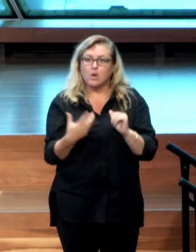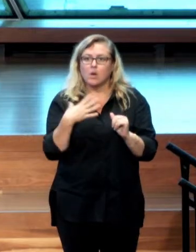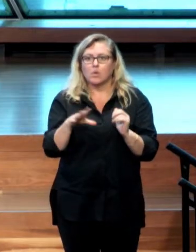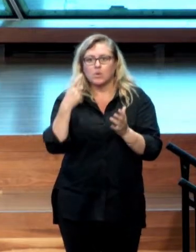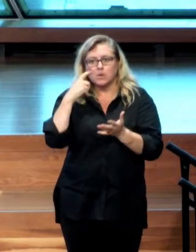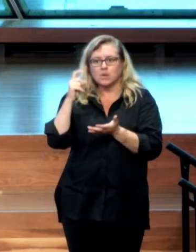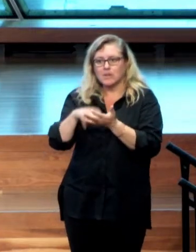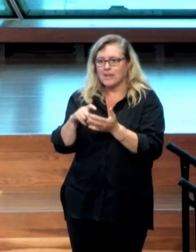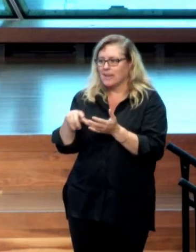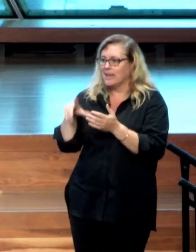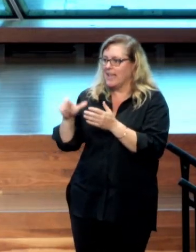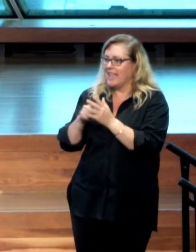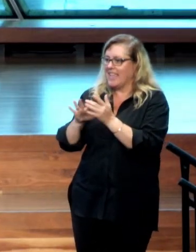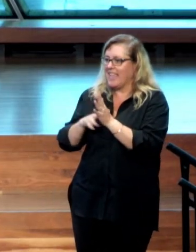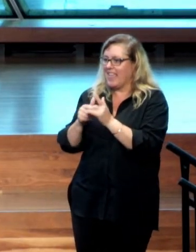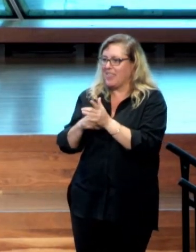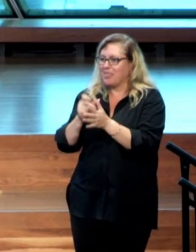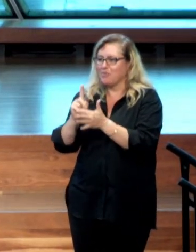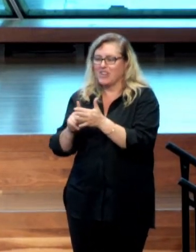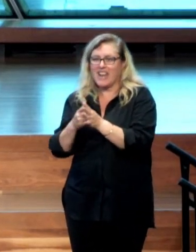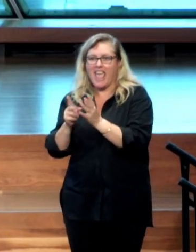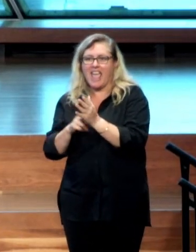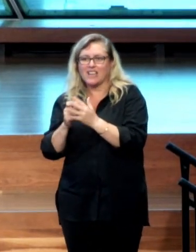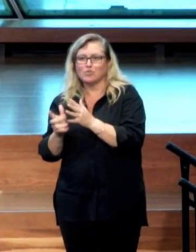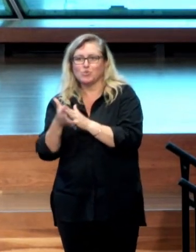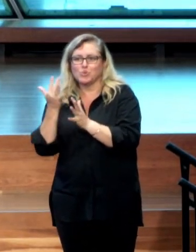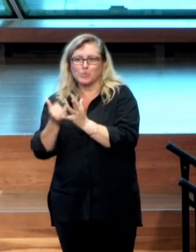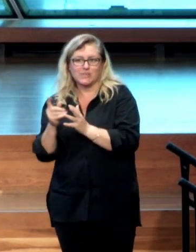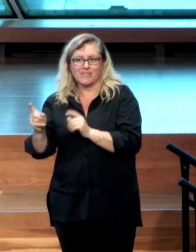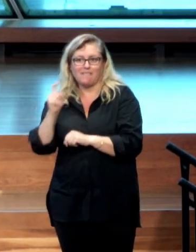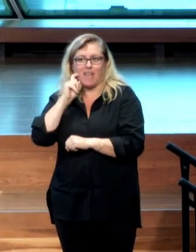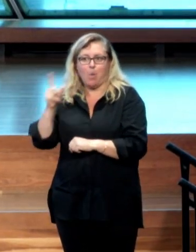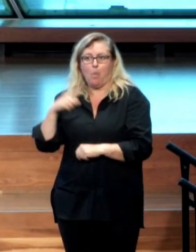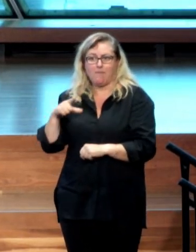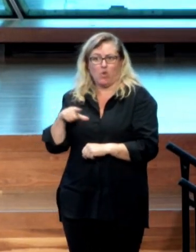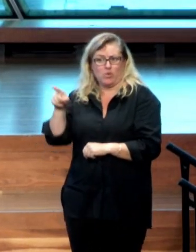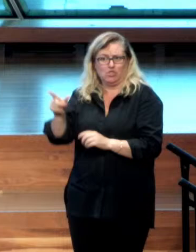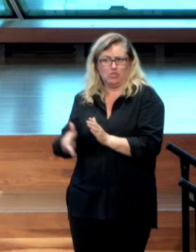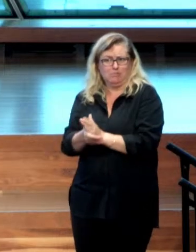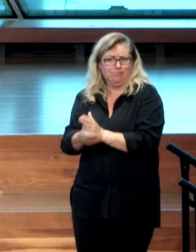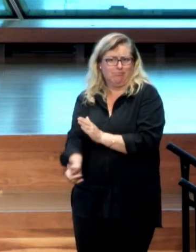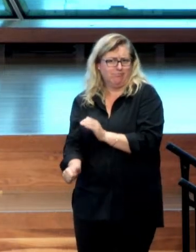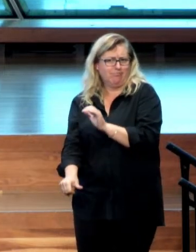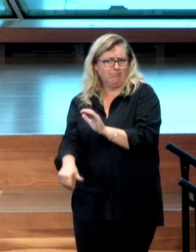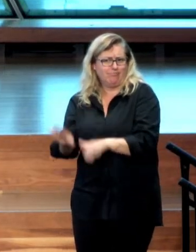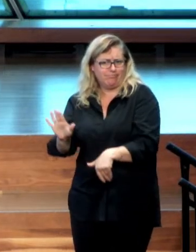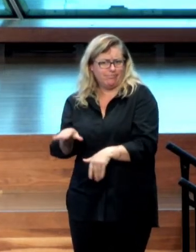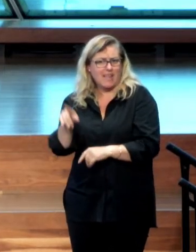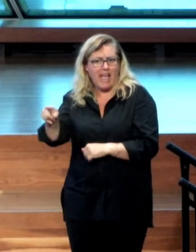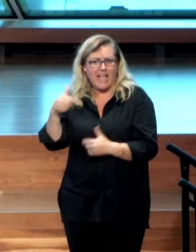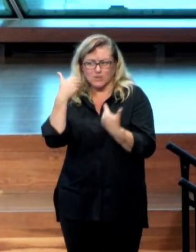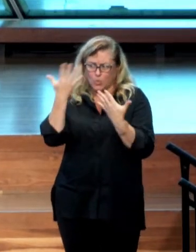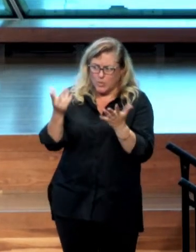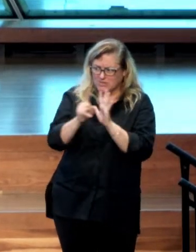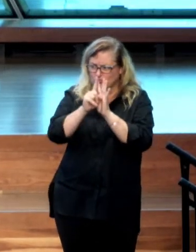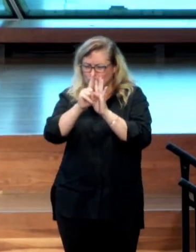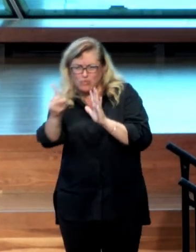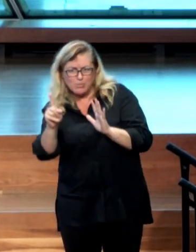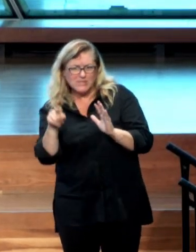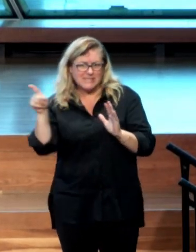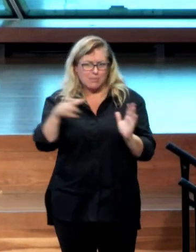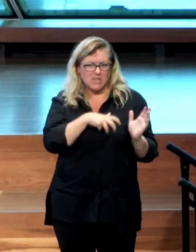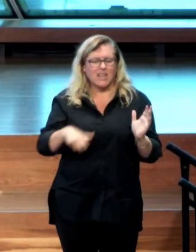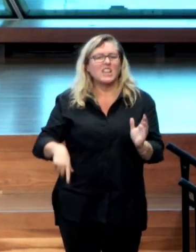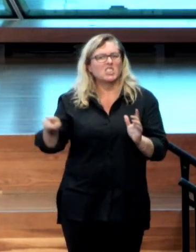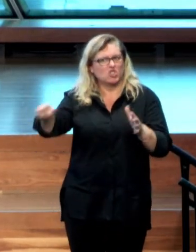with Catherine Andrews is fun because she is awesome. I don't know which one of us is representing the Premier, but I think she knows him a